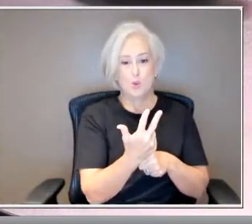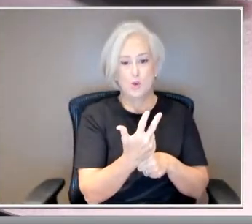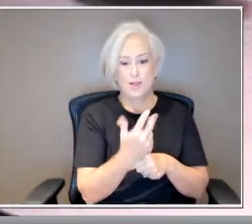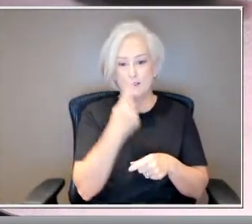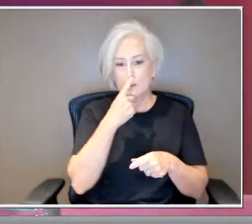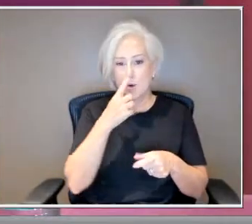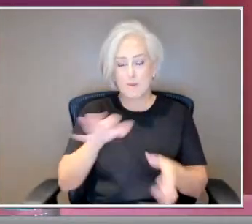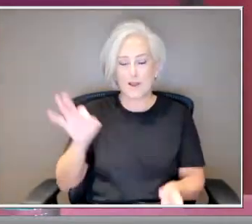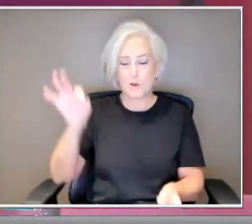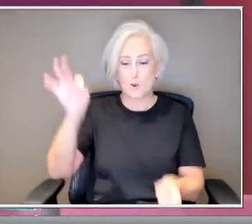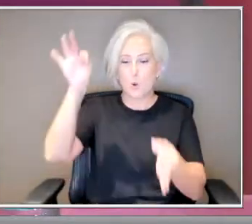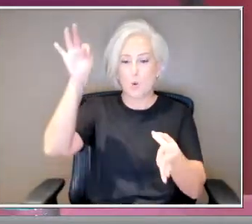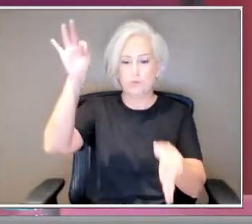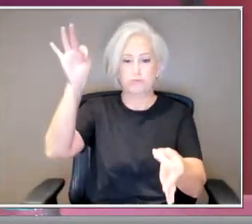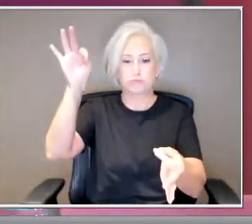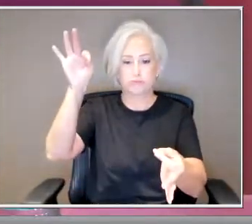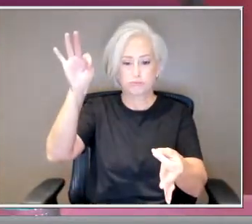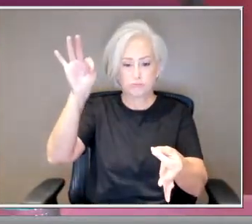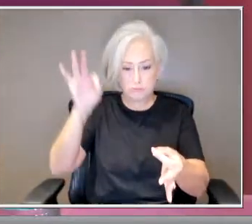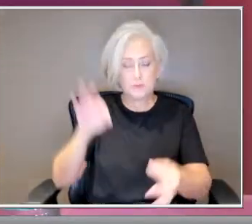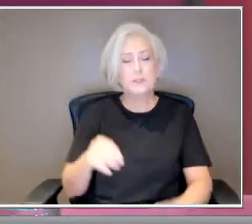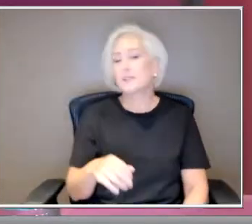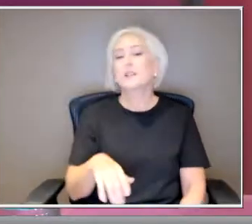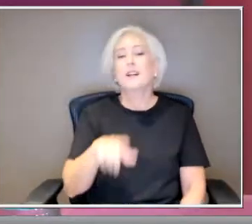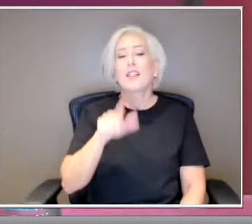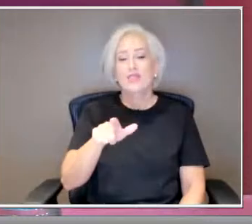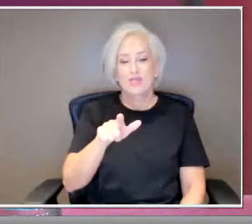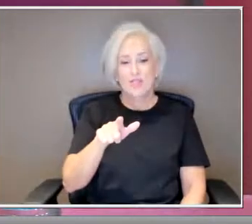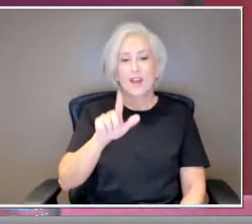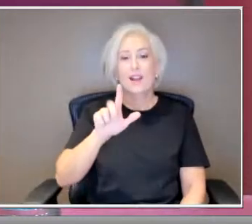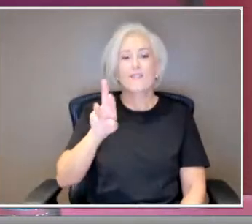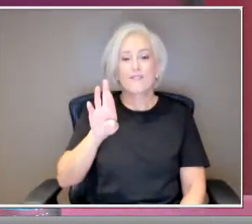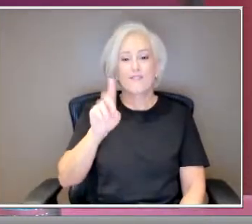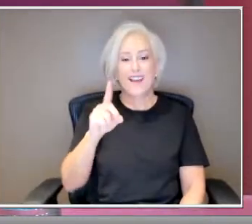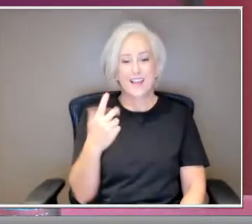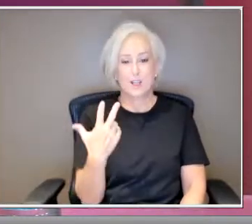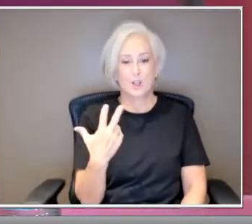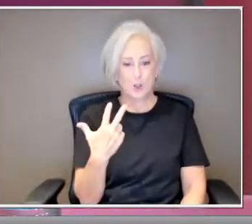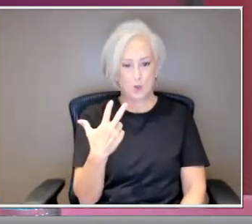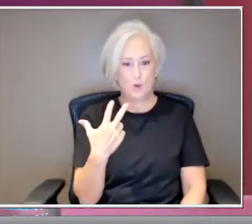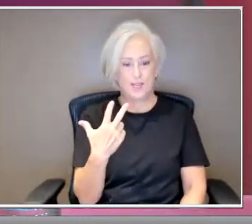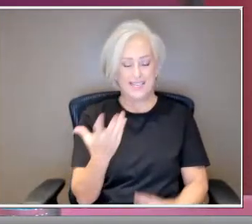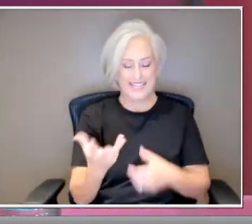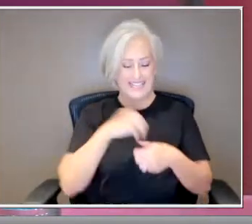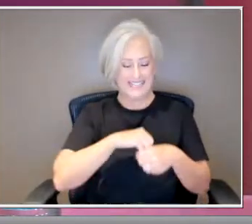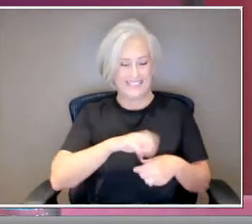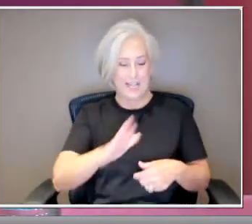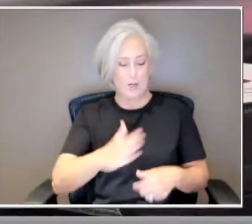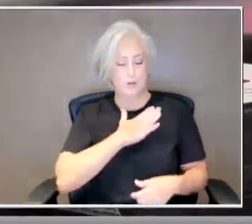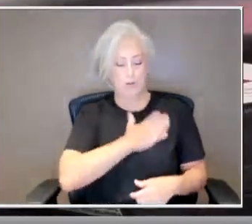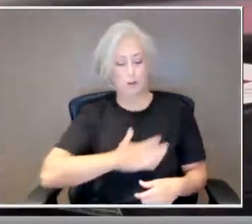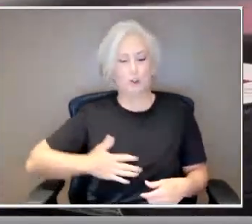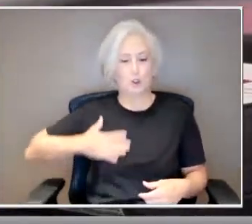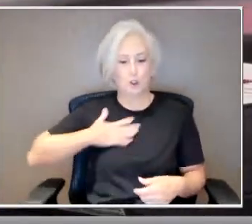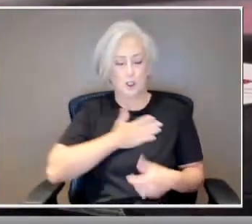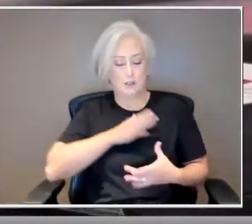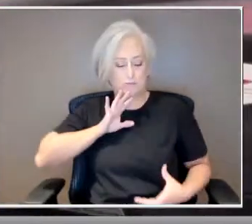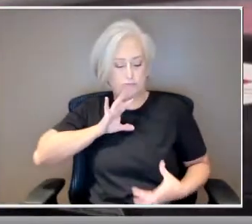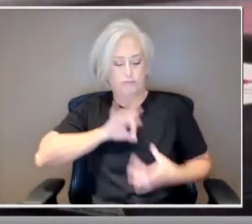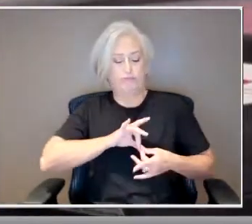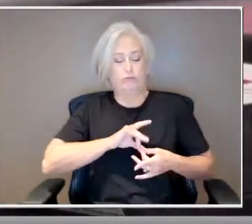have a close-up. So that's the HeartMate 3. So that's inside Erica's chest, attached to her heart right now. And Dr. Danter can